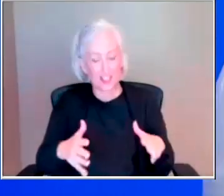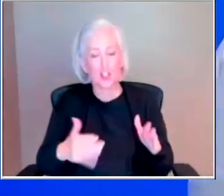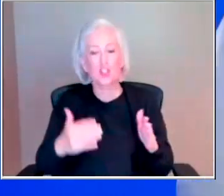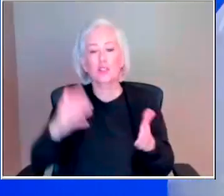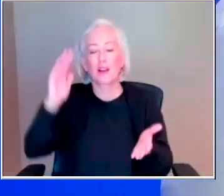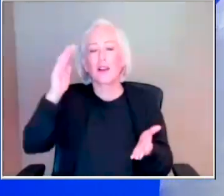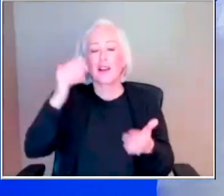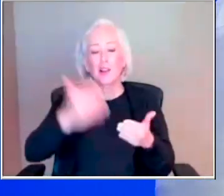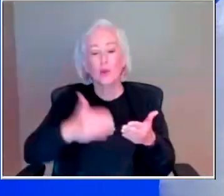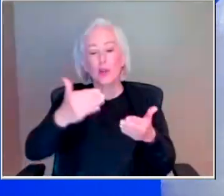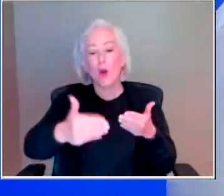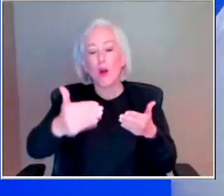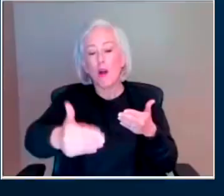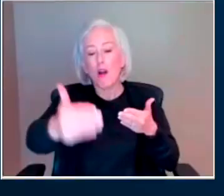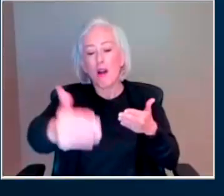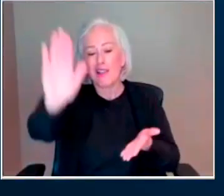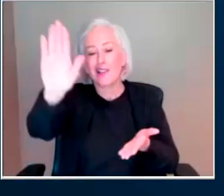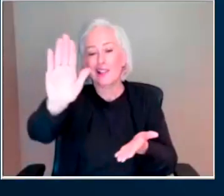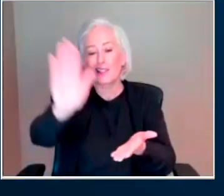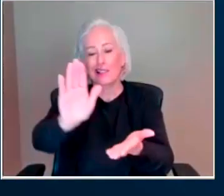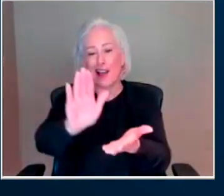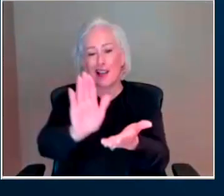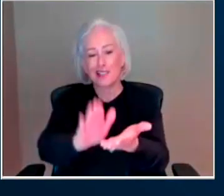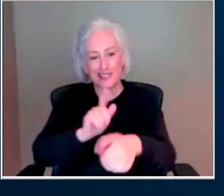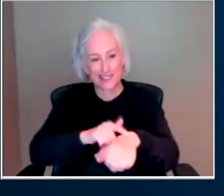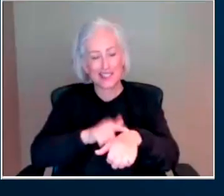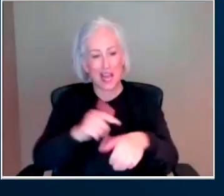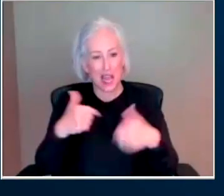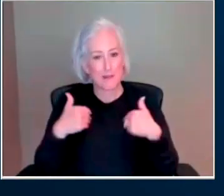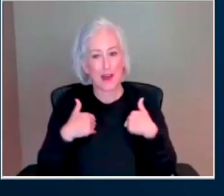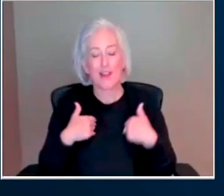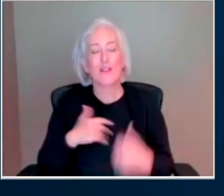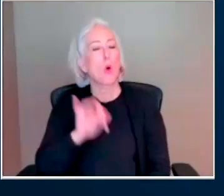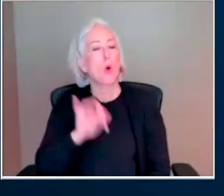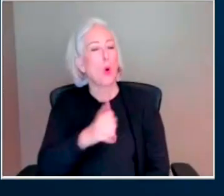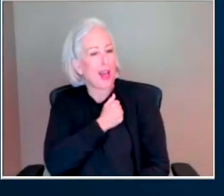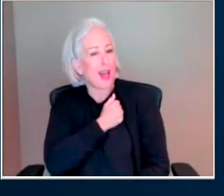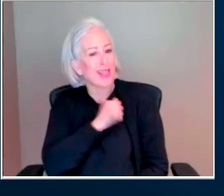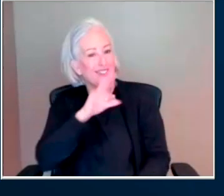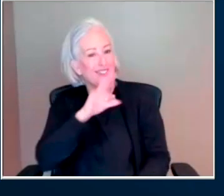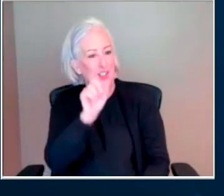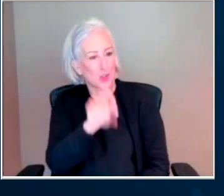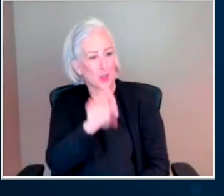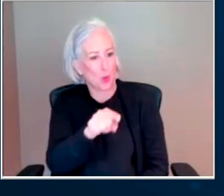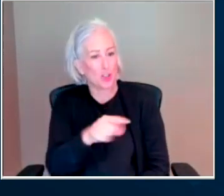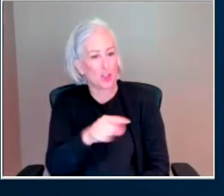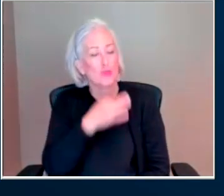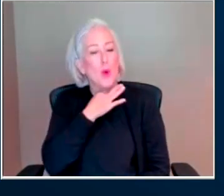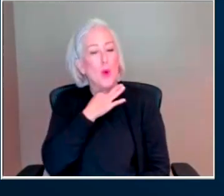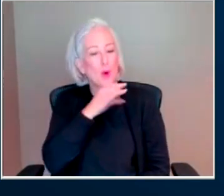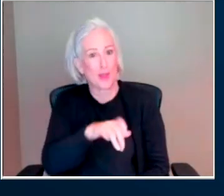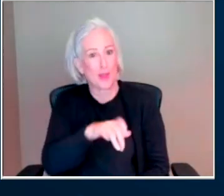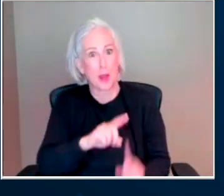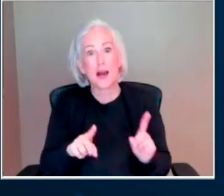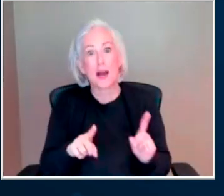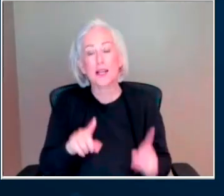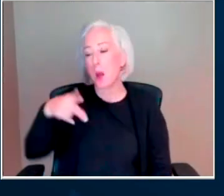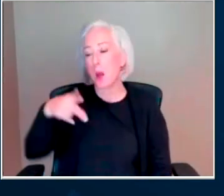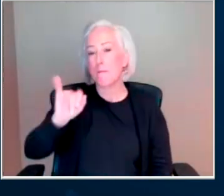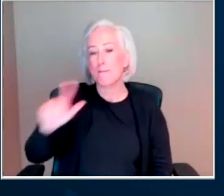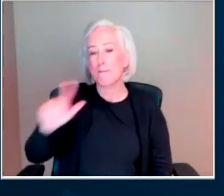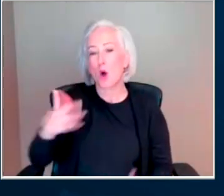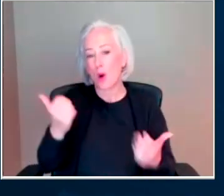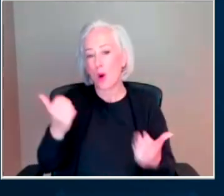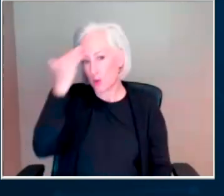keep an eye on things. Makes sense. So Paul wants to know, I love this question because I probably have wondered it, but just didn't ask. So Paul's asking it. During a